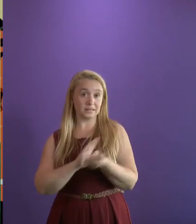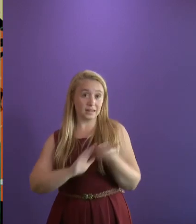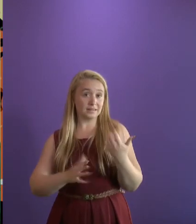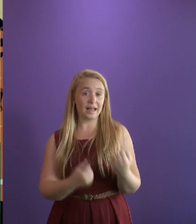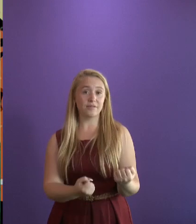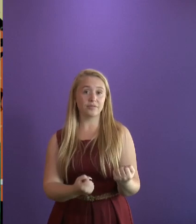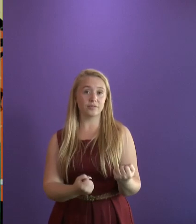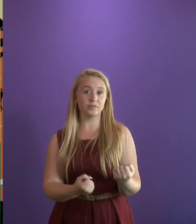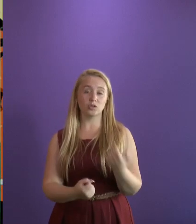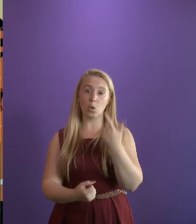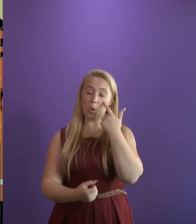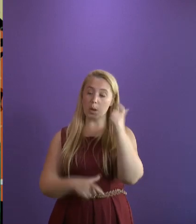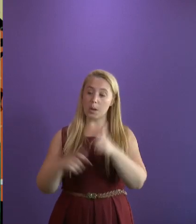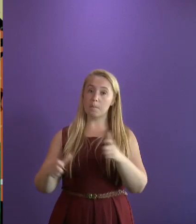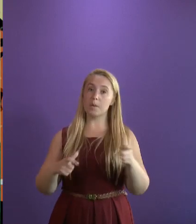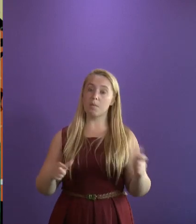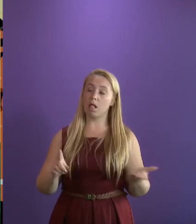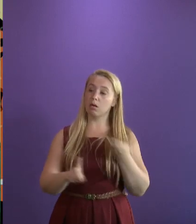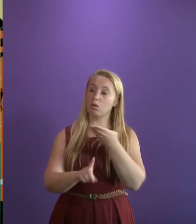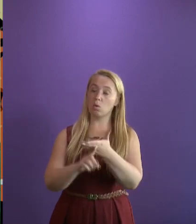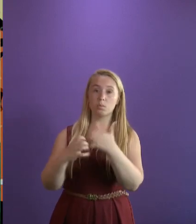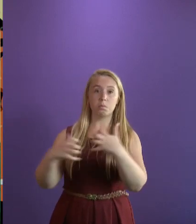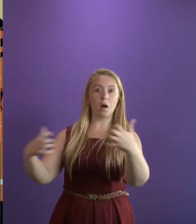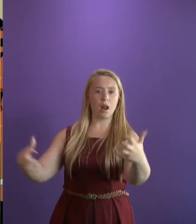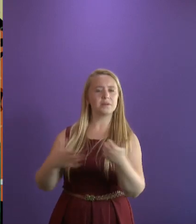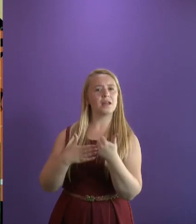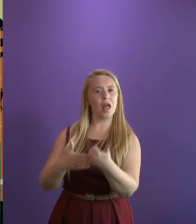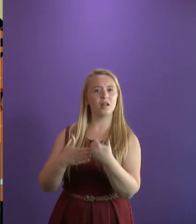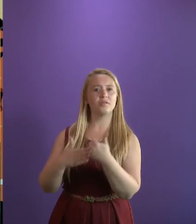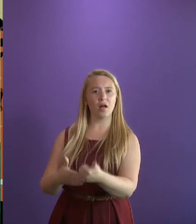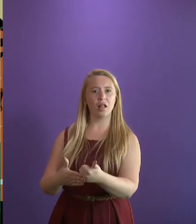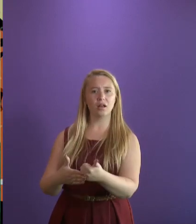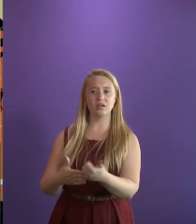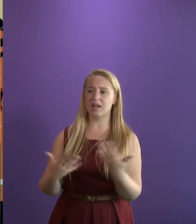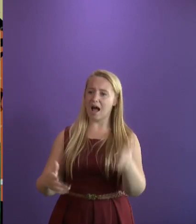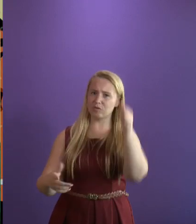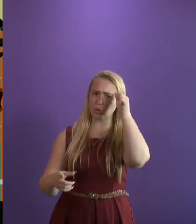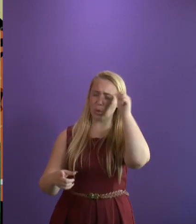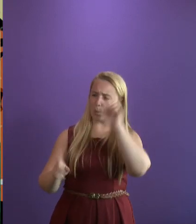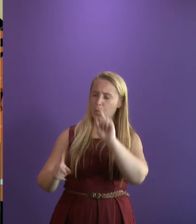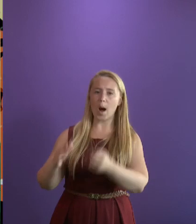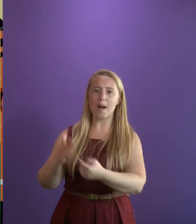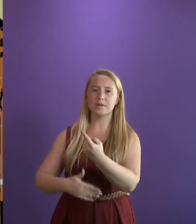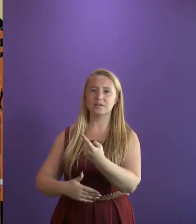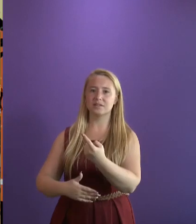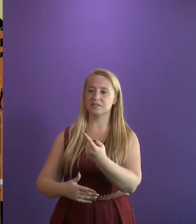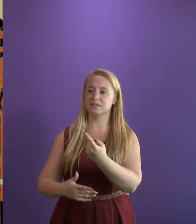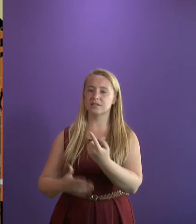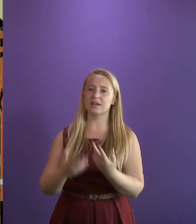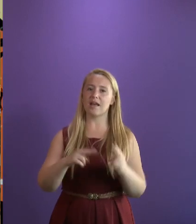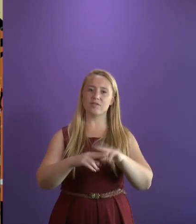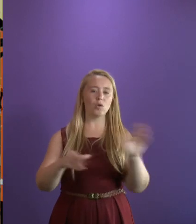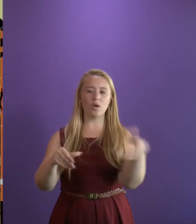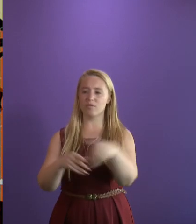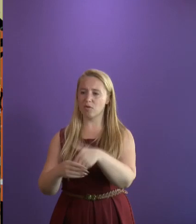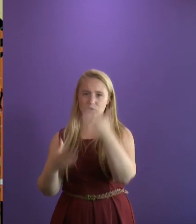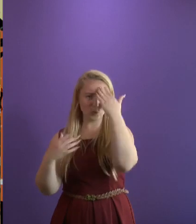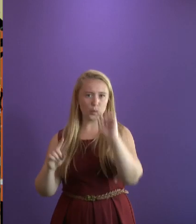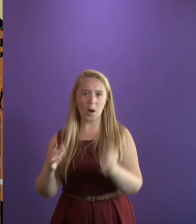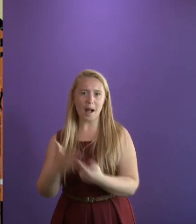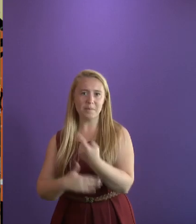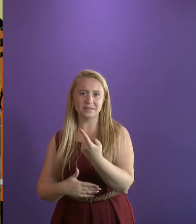in Scotland can come into their Parliament is helpful, because there's that whole you can't be what you don't see idea. So I think it's up to those of